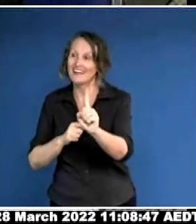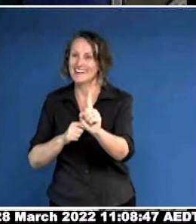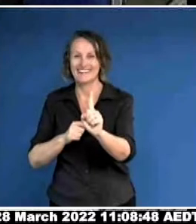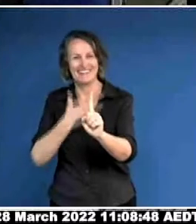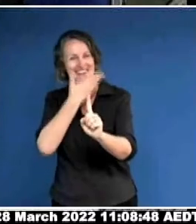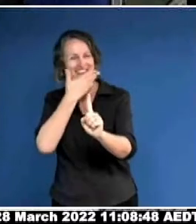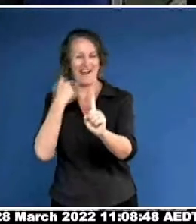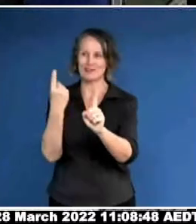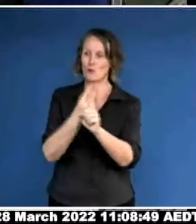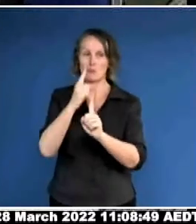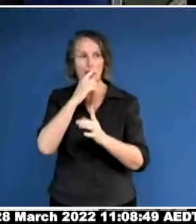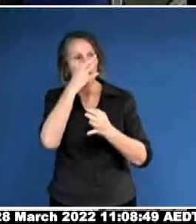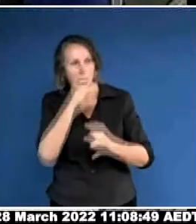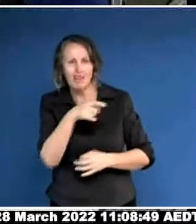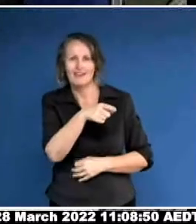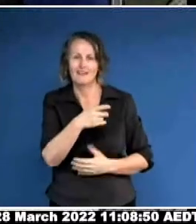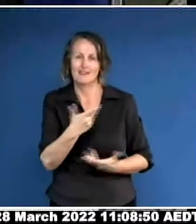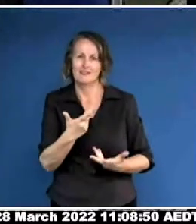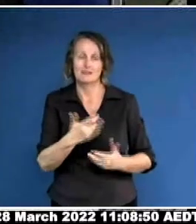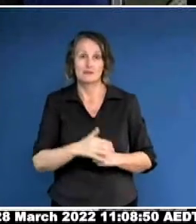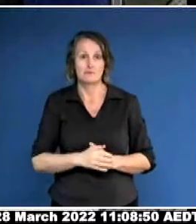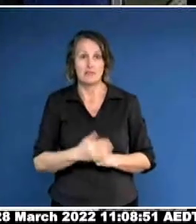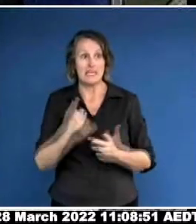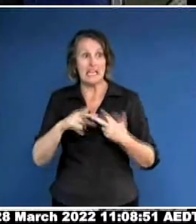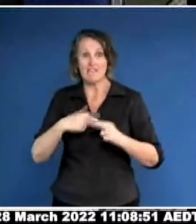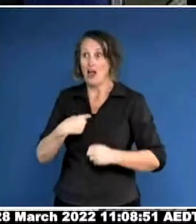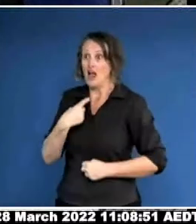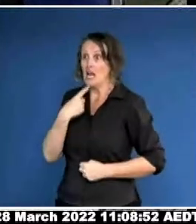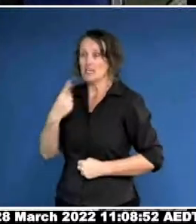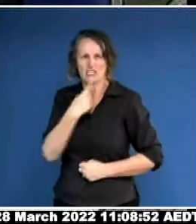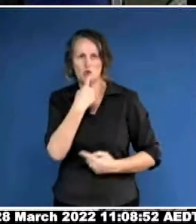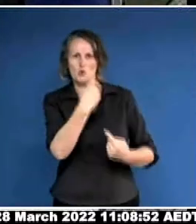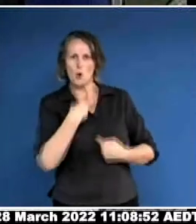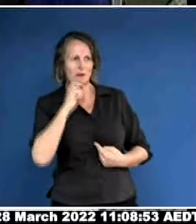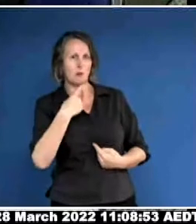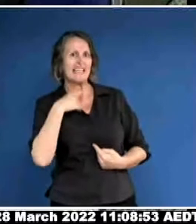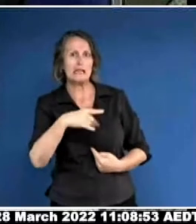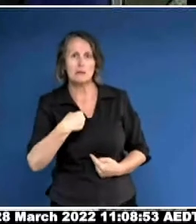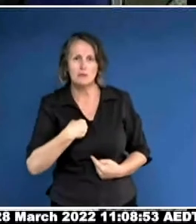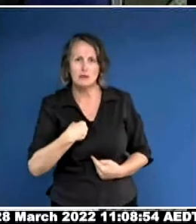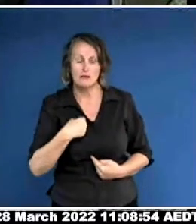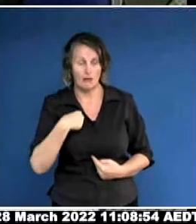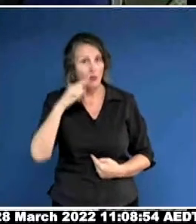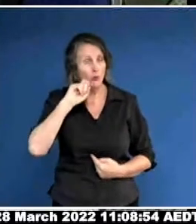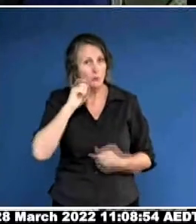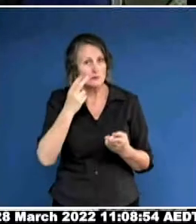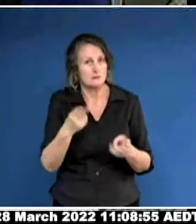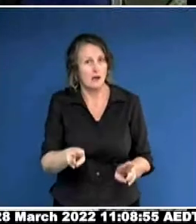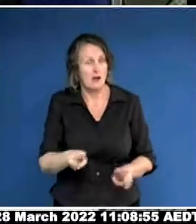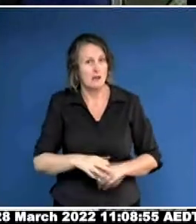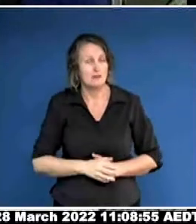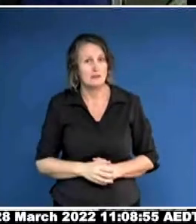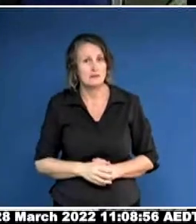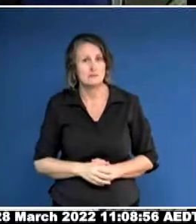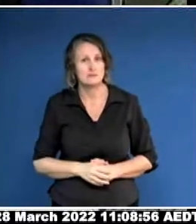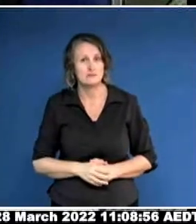me if I told anyone what had happened. And I thought I was going to die. All right, I'm just